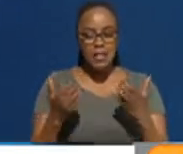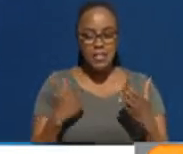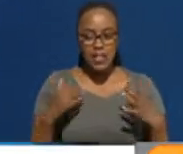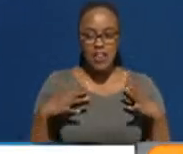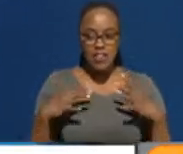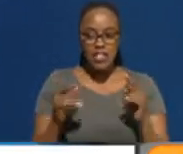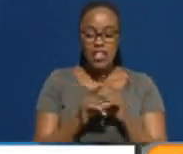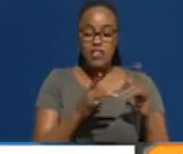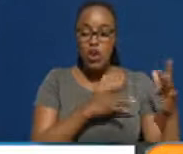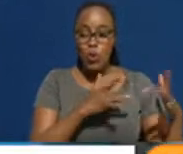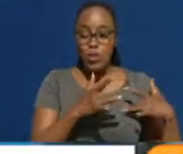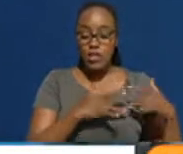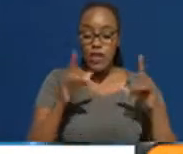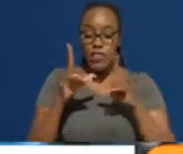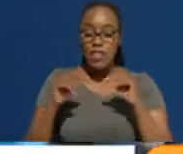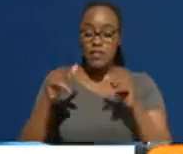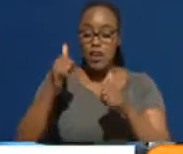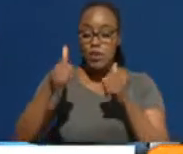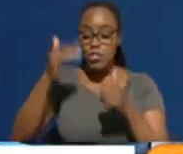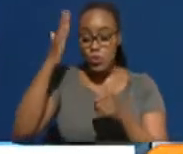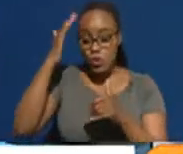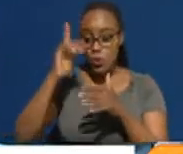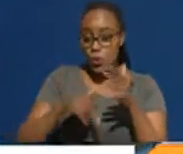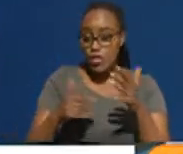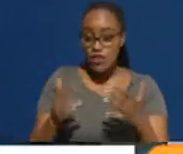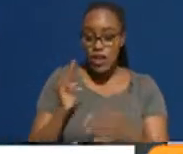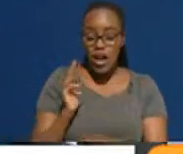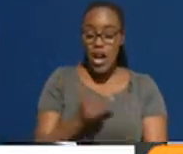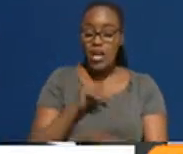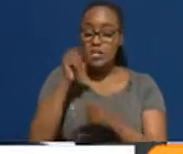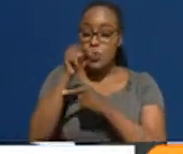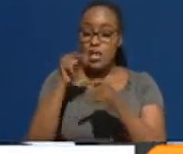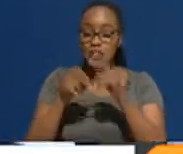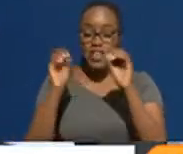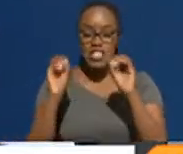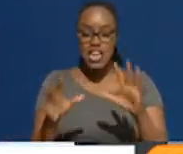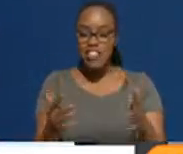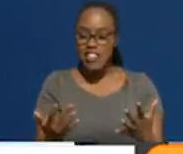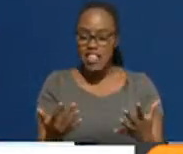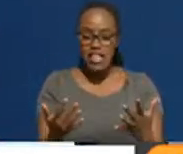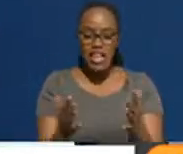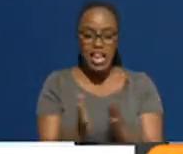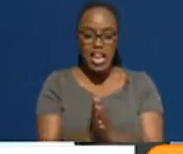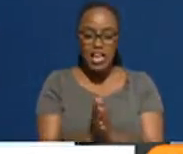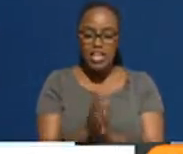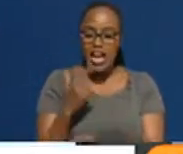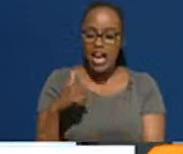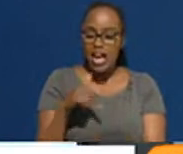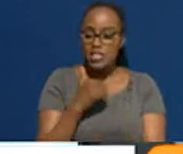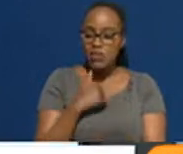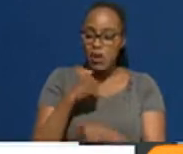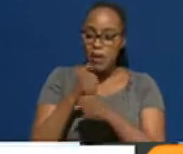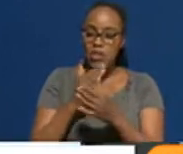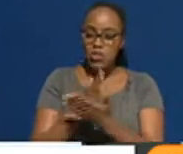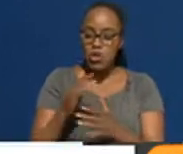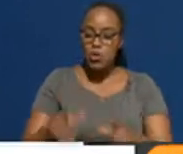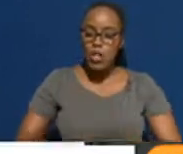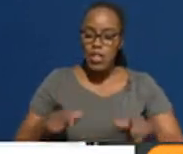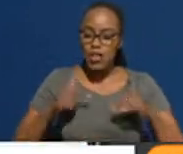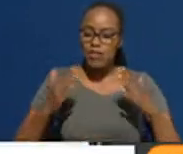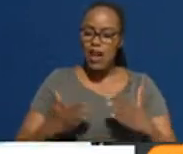I'm very concerned about these messages at all, We are not going to revenge. We will make sure you live